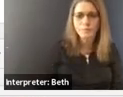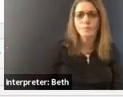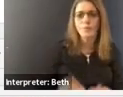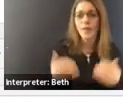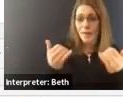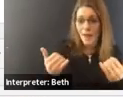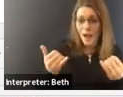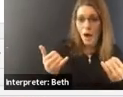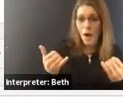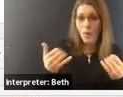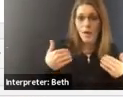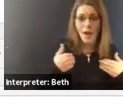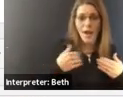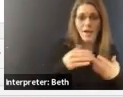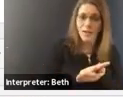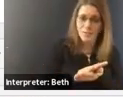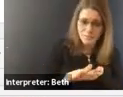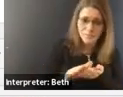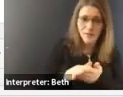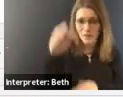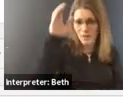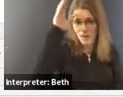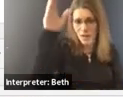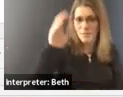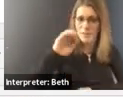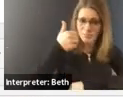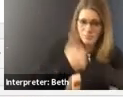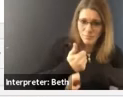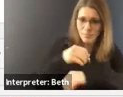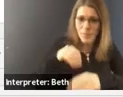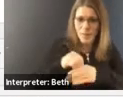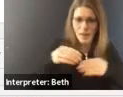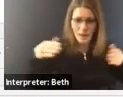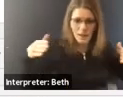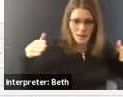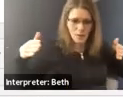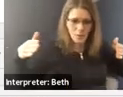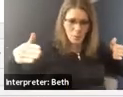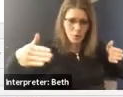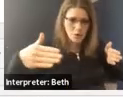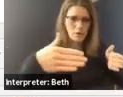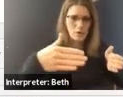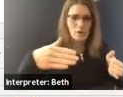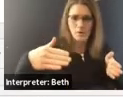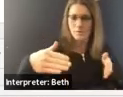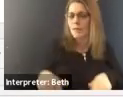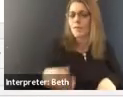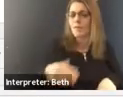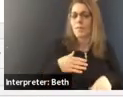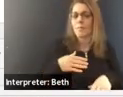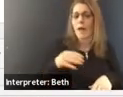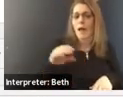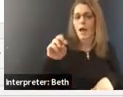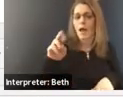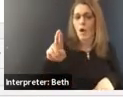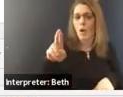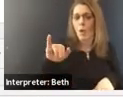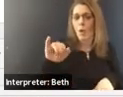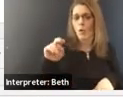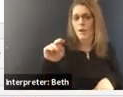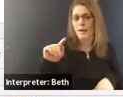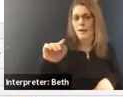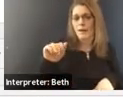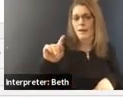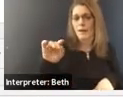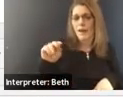concept. It's in perspective, my orientation lines up, and I've got my intent of